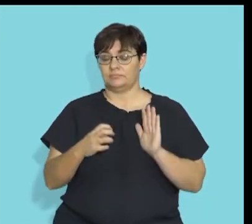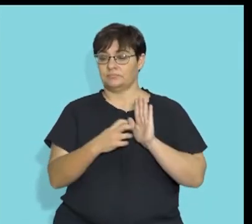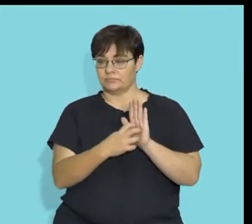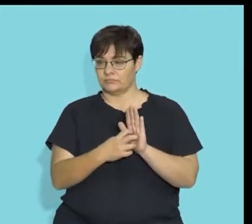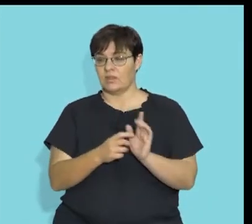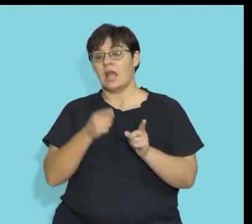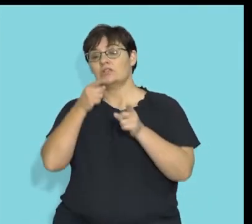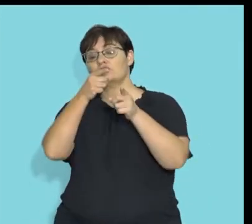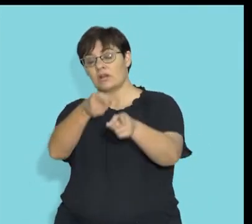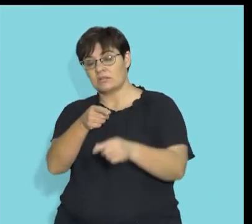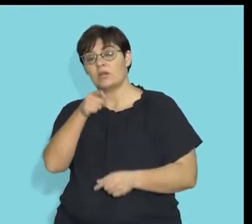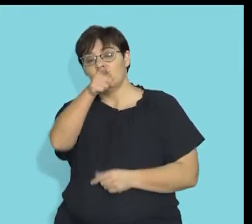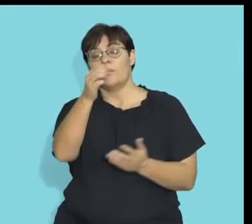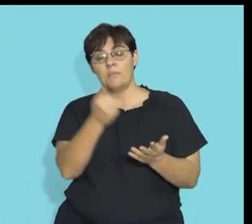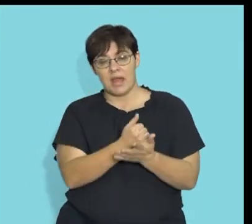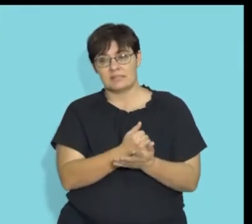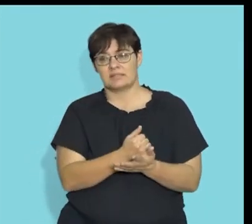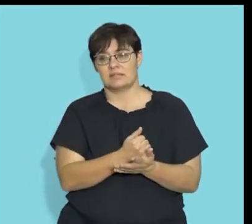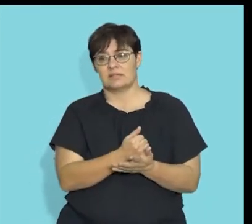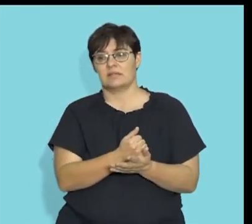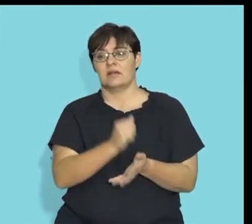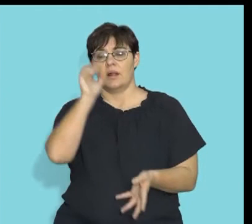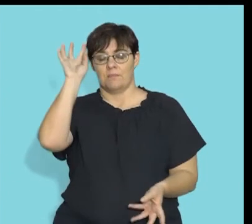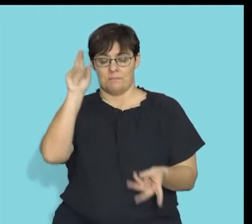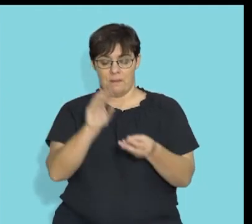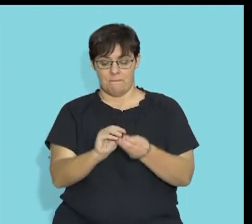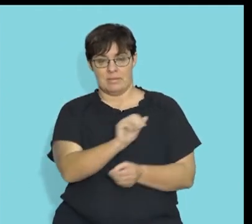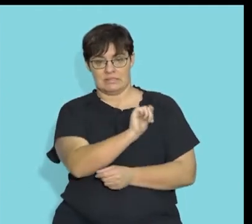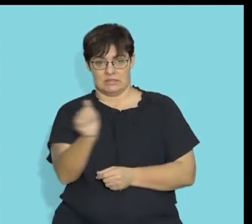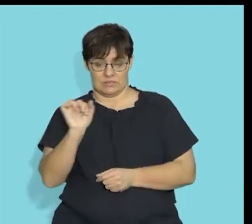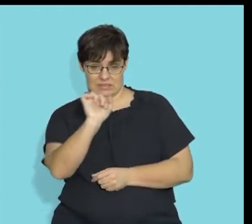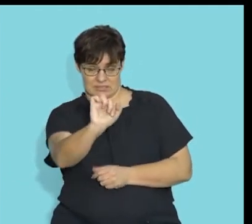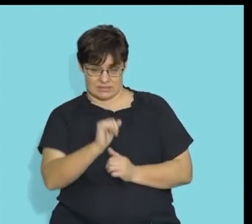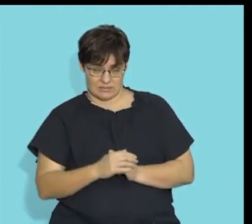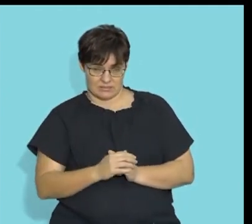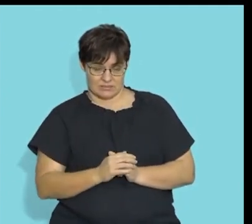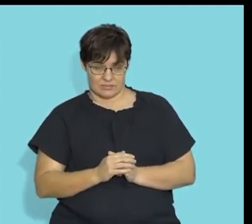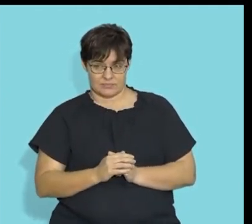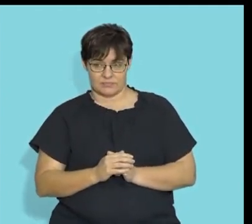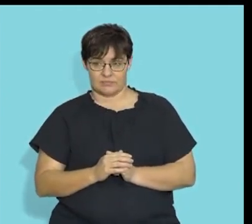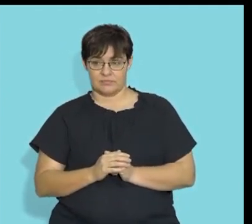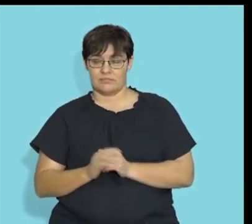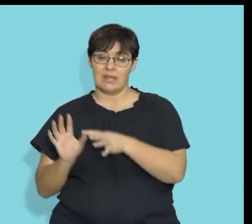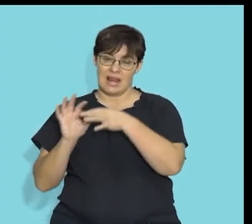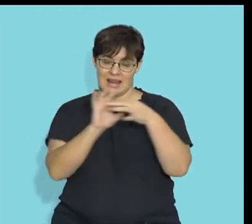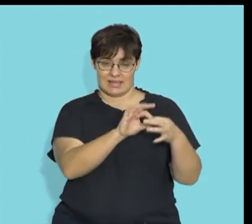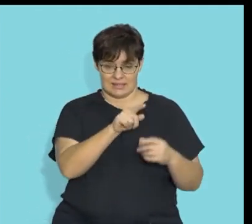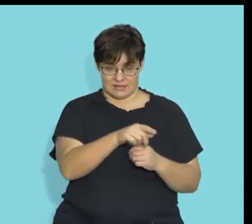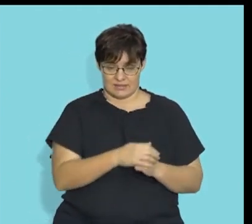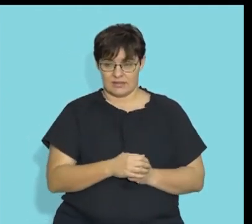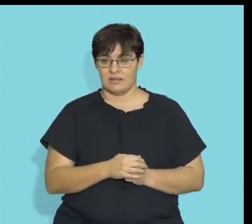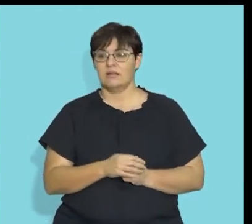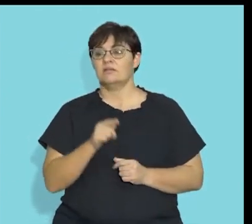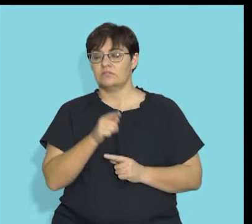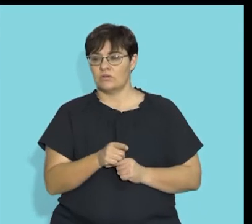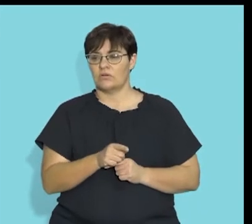sigma symbol is an instruction to determine the sum of a sequence. So that's the link to your series. The